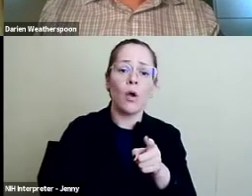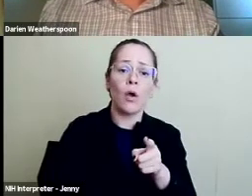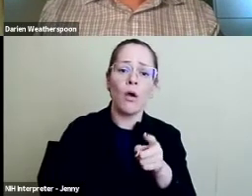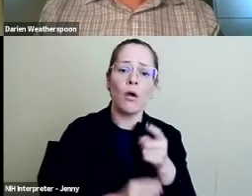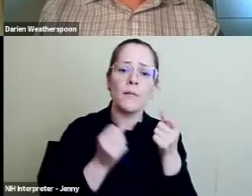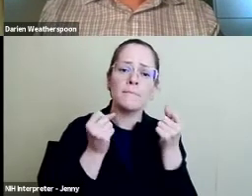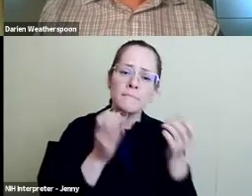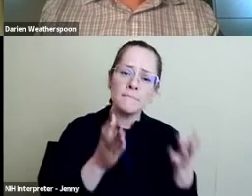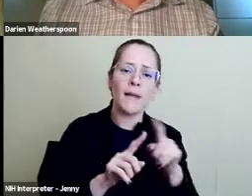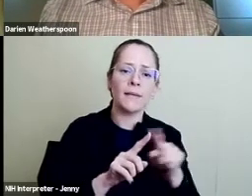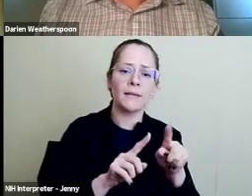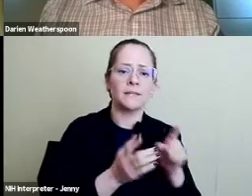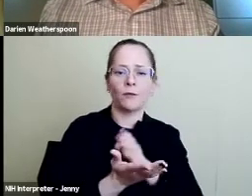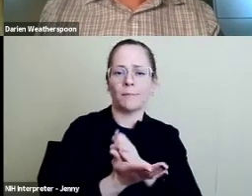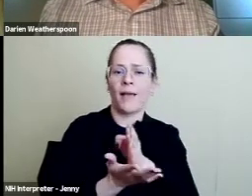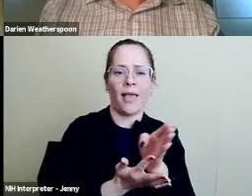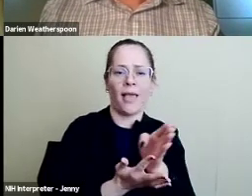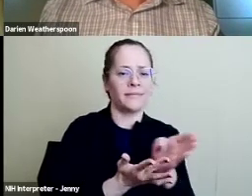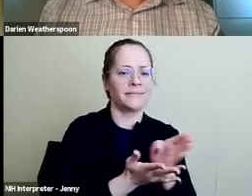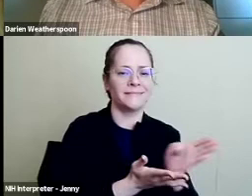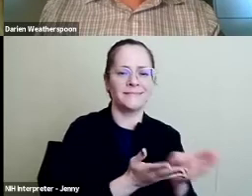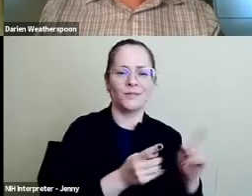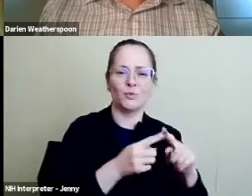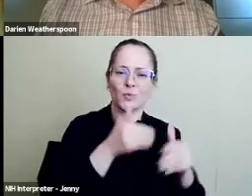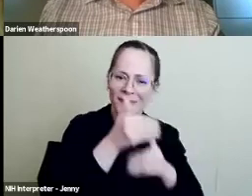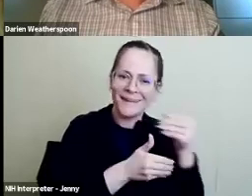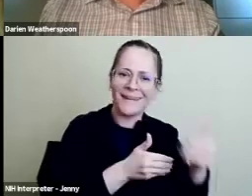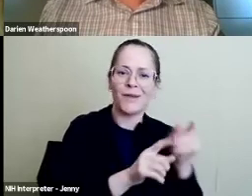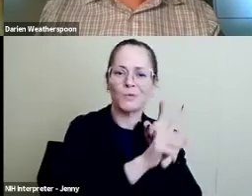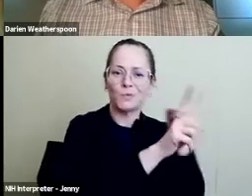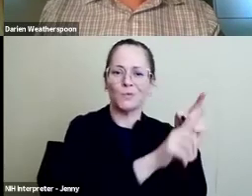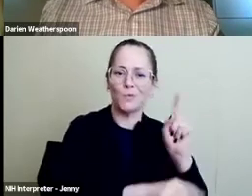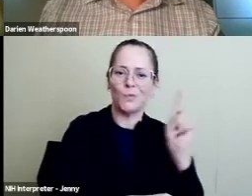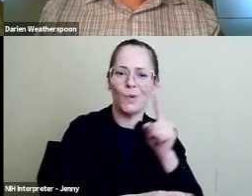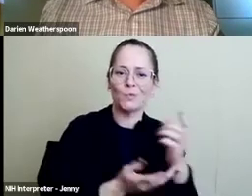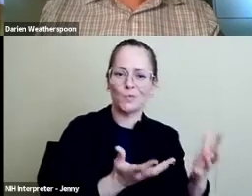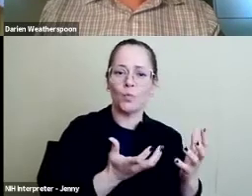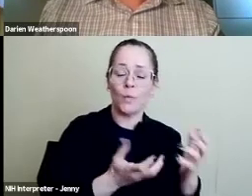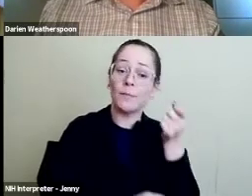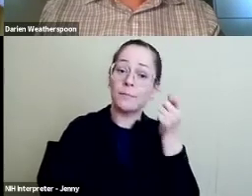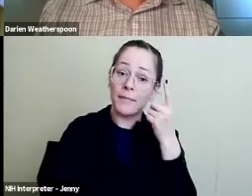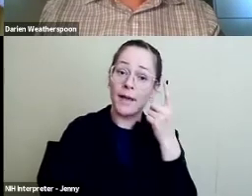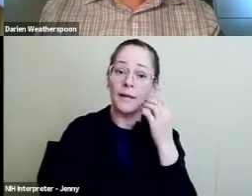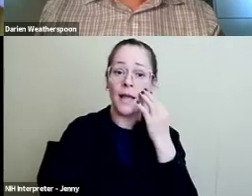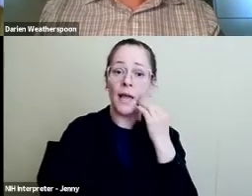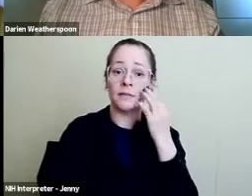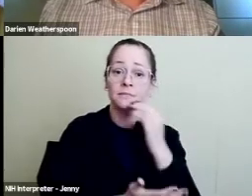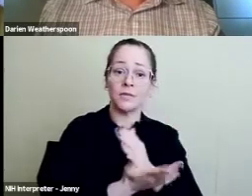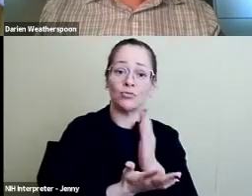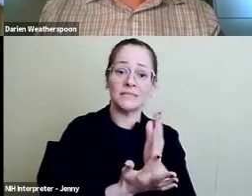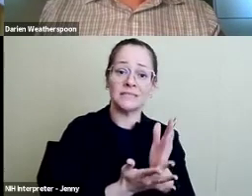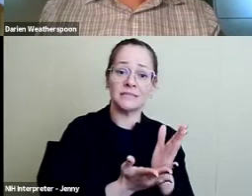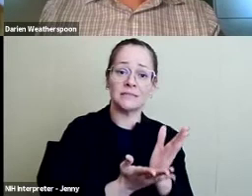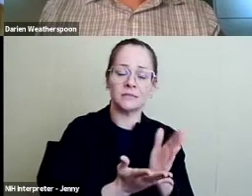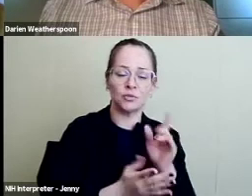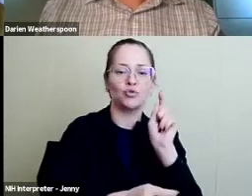many pathways to get to whatever pre-health program you want to get to, but your experiences should really inform your